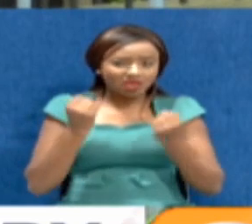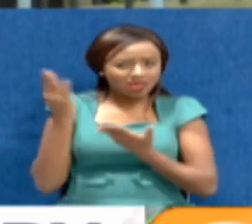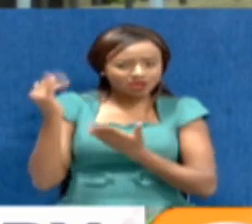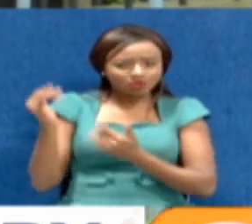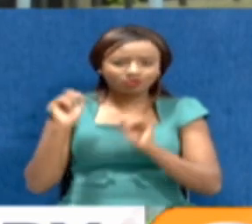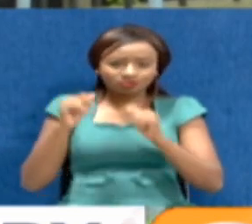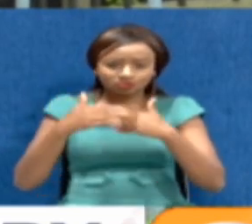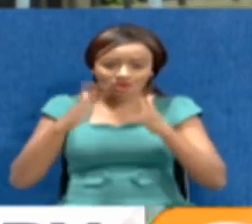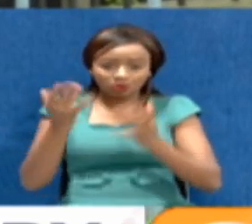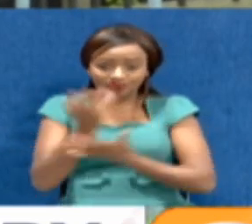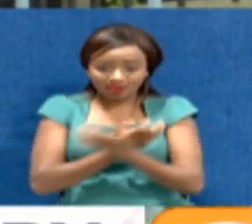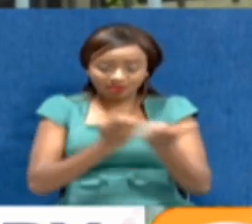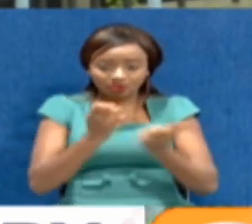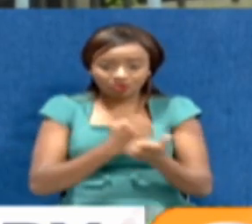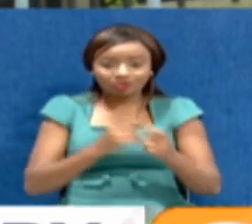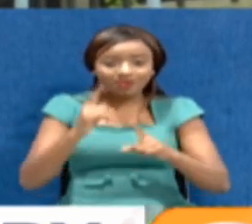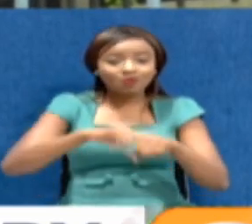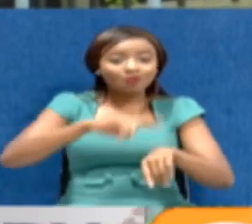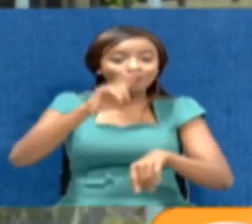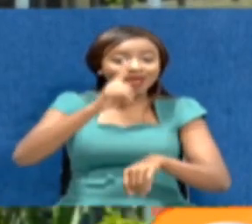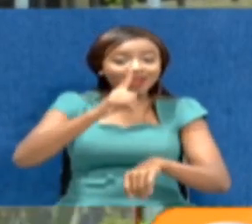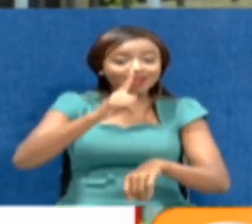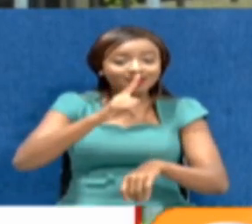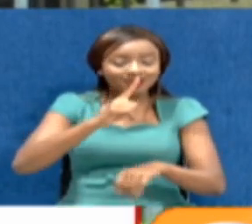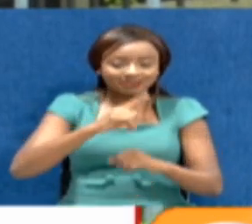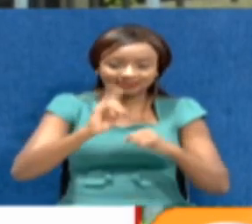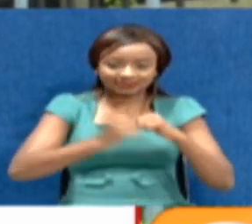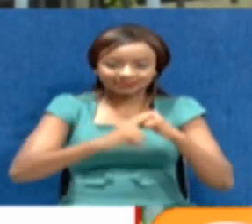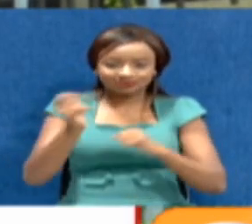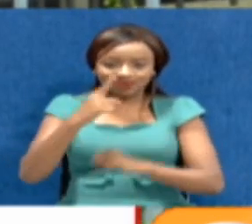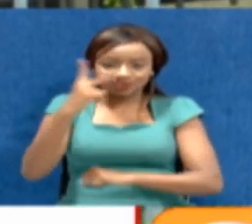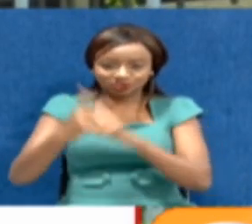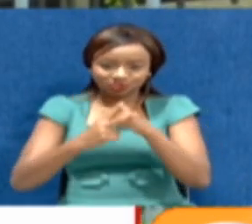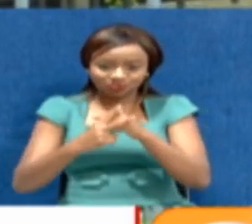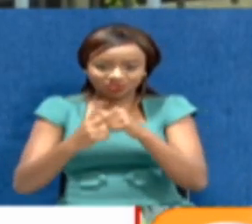the 6th of June by President Uhuru Kenyatta. Faizal Ahmed, Citizen TV, Nairobi.